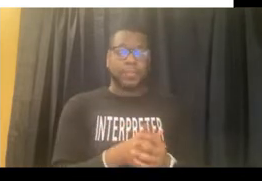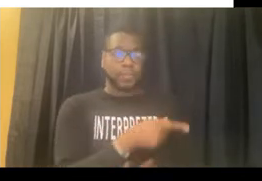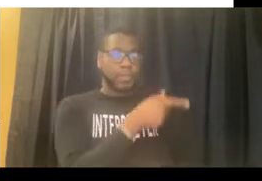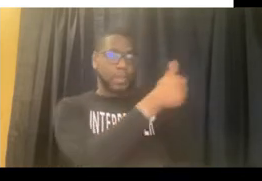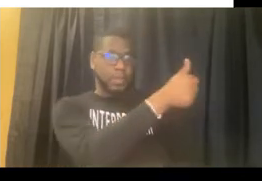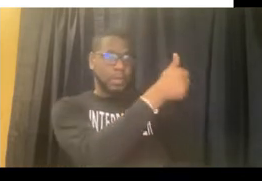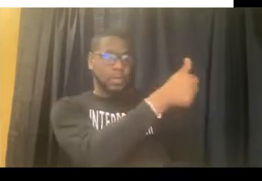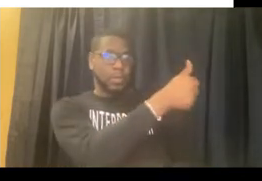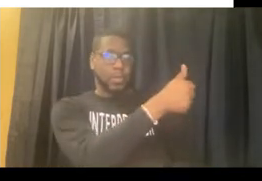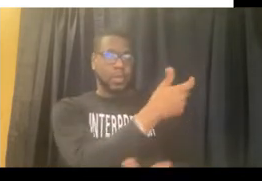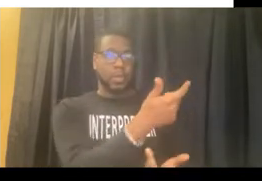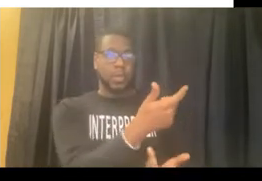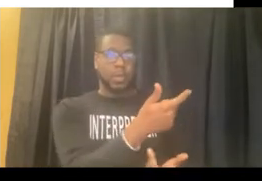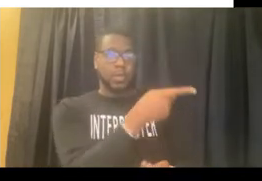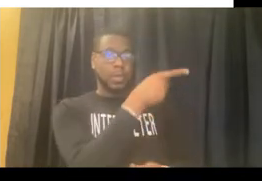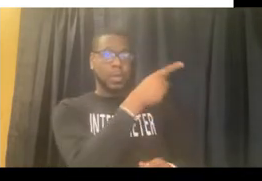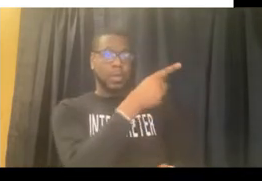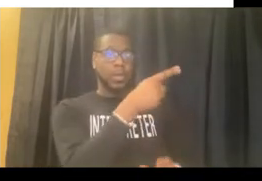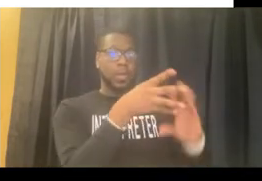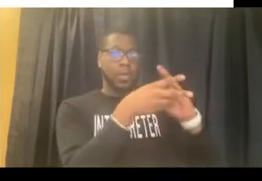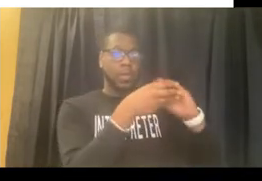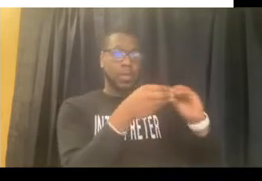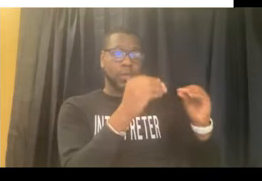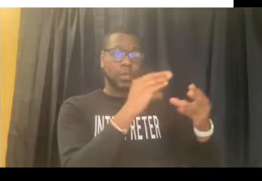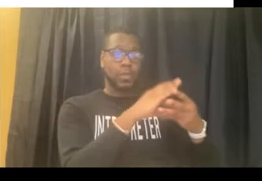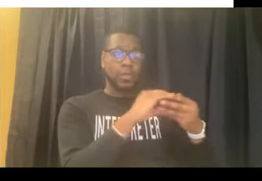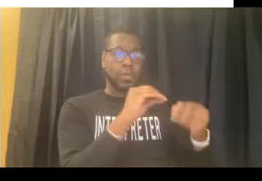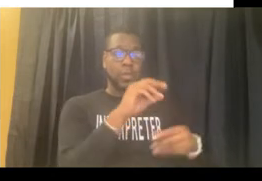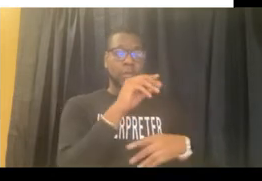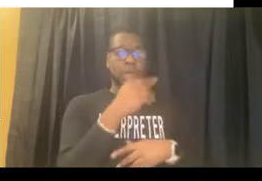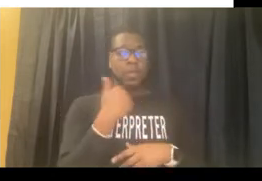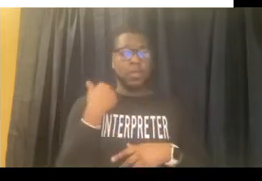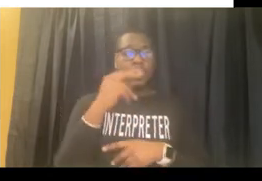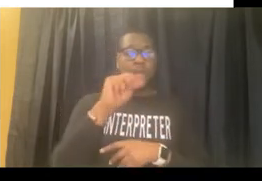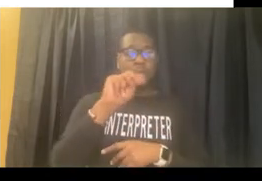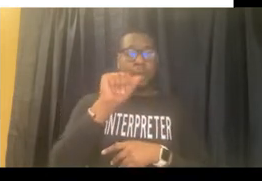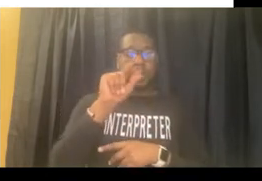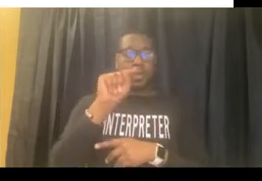to attention, was brought to media portrayal as an Asian American woman, was because there was